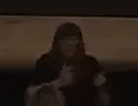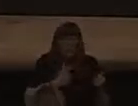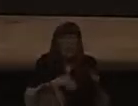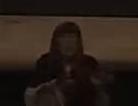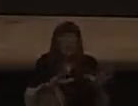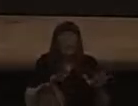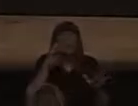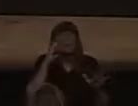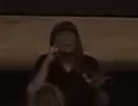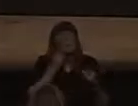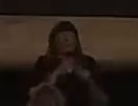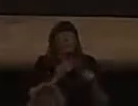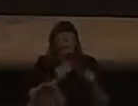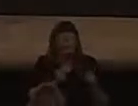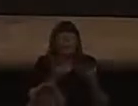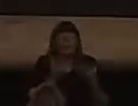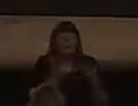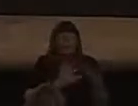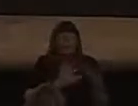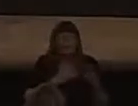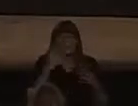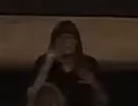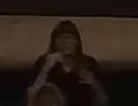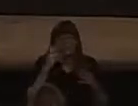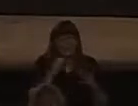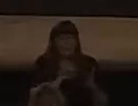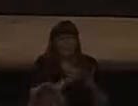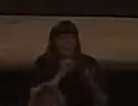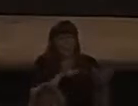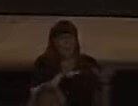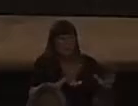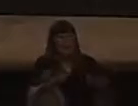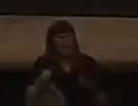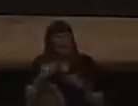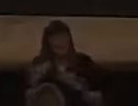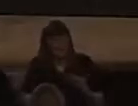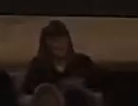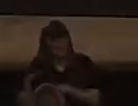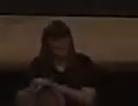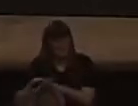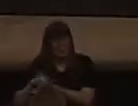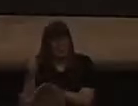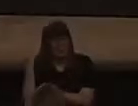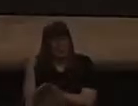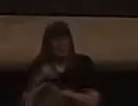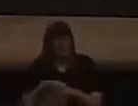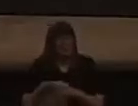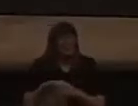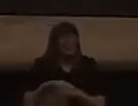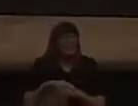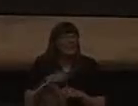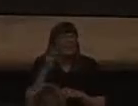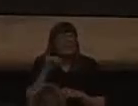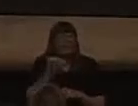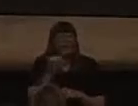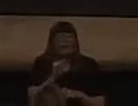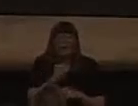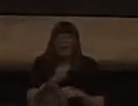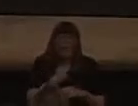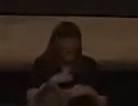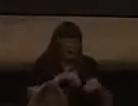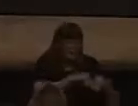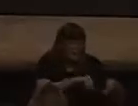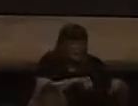joy from those multisensory experiences, so that would be great. And the other thing is, why can't they just put some seating areas in